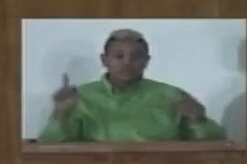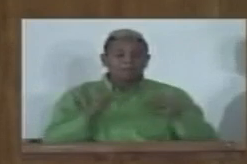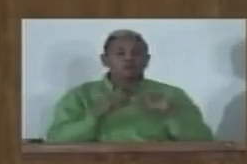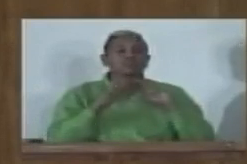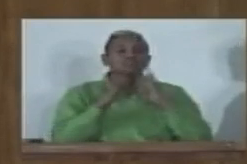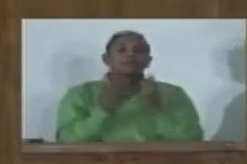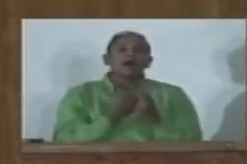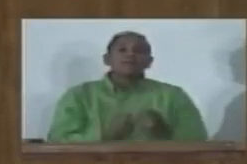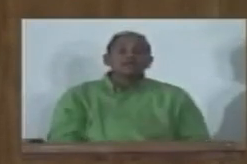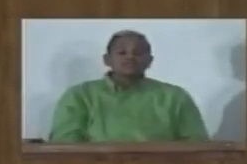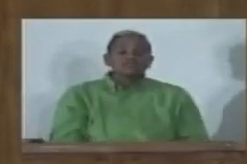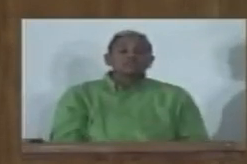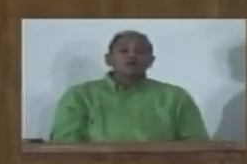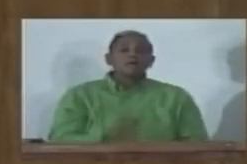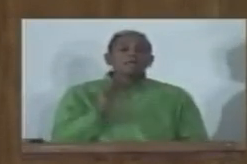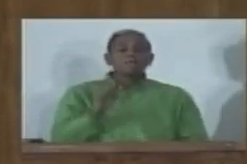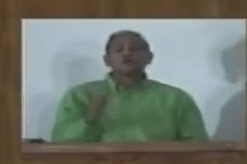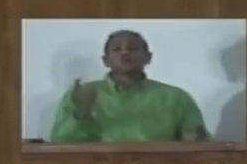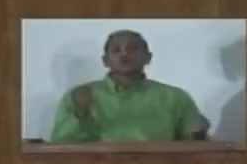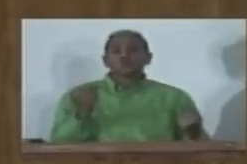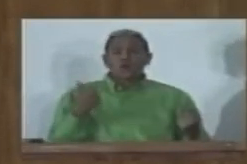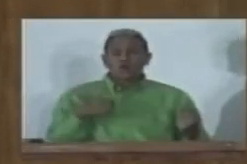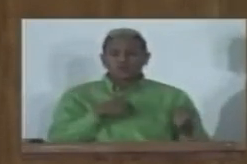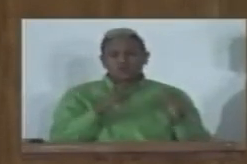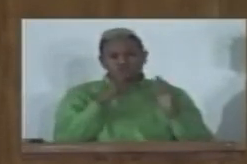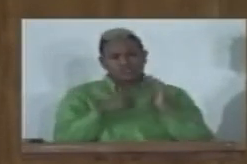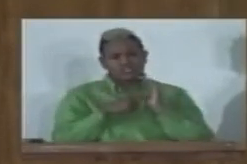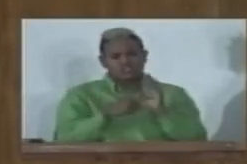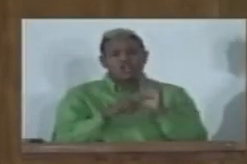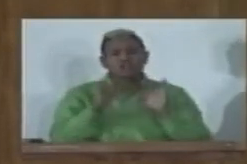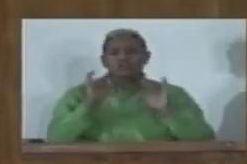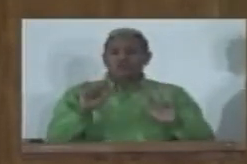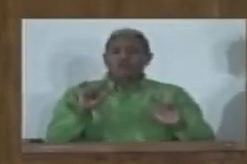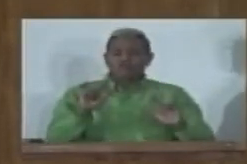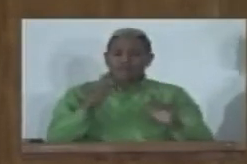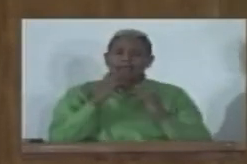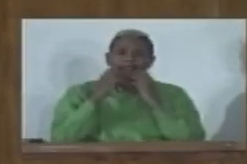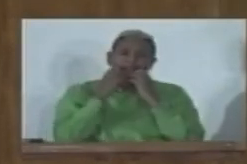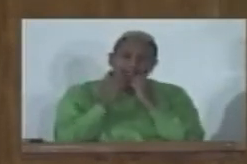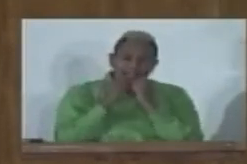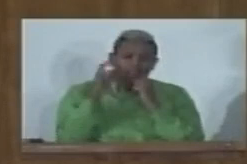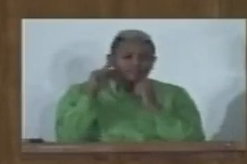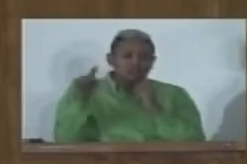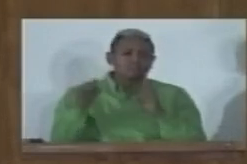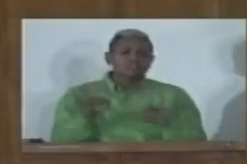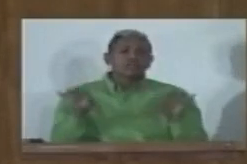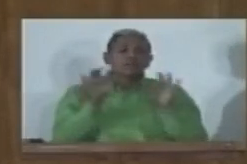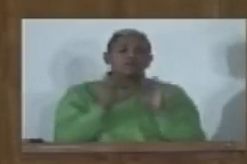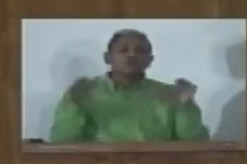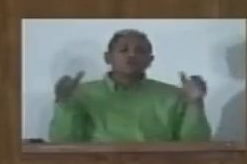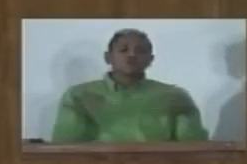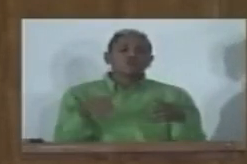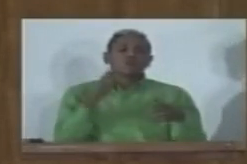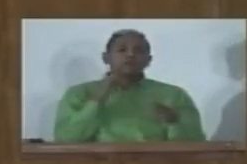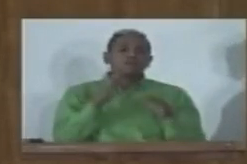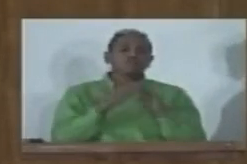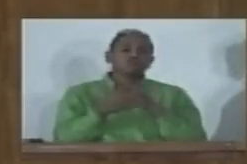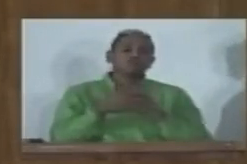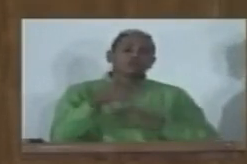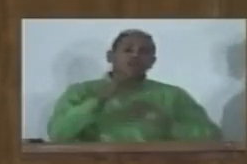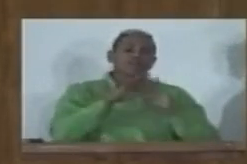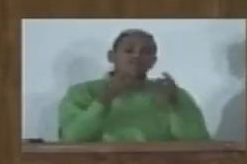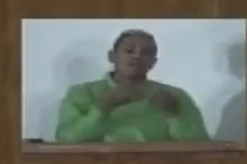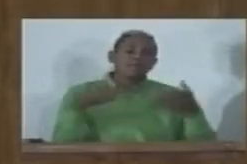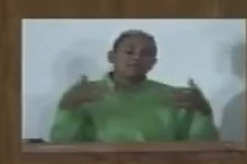departments. We must do this as we demonstrate the love and care for this important group of the Jamaican family,